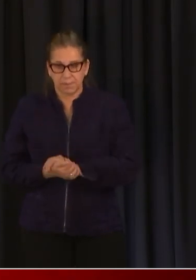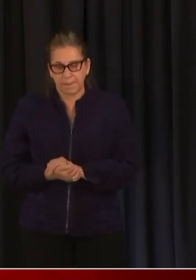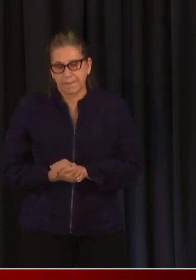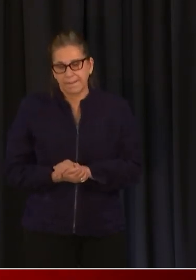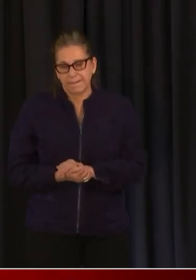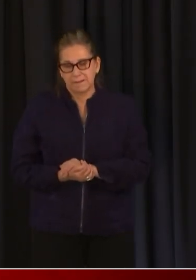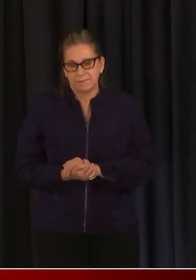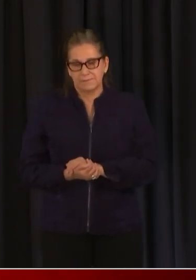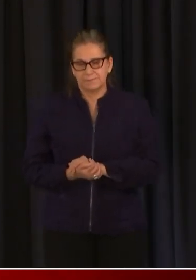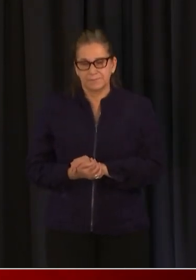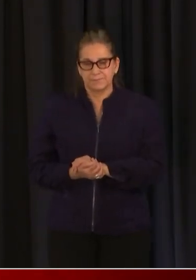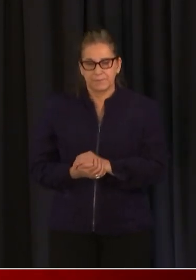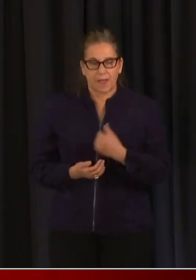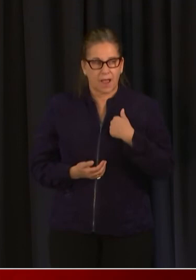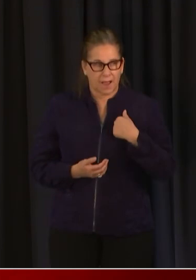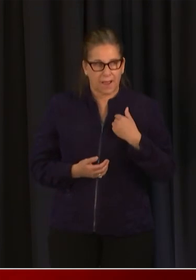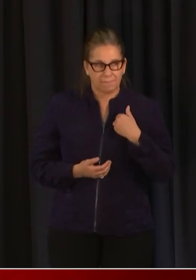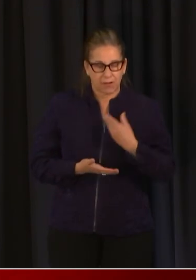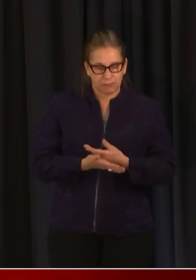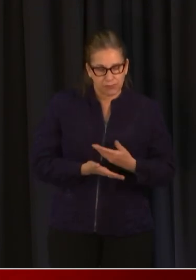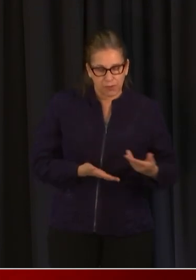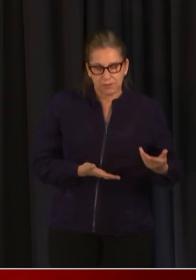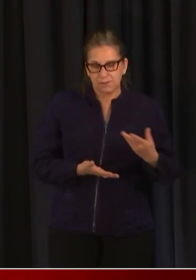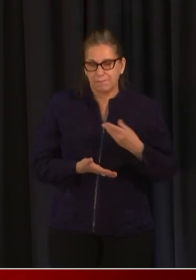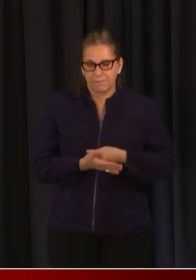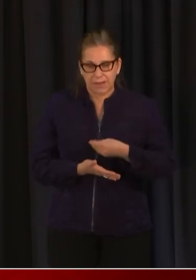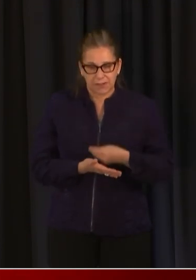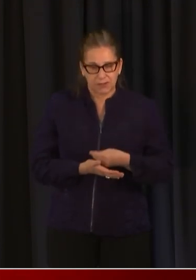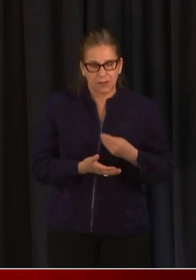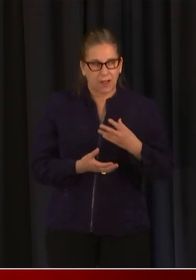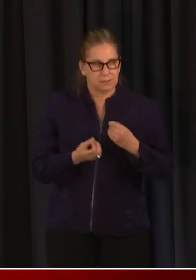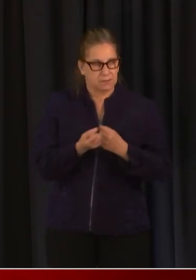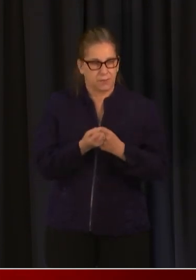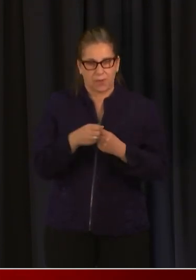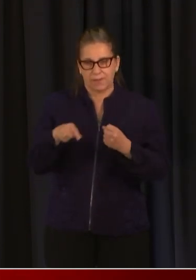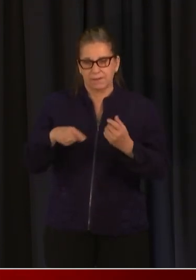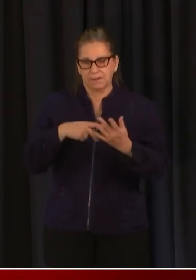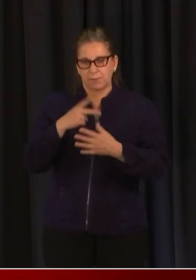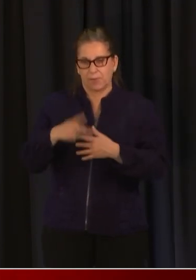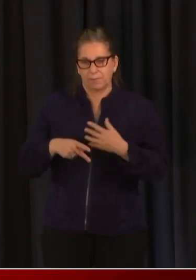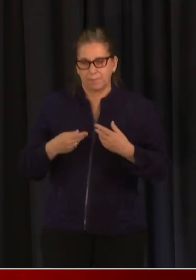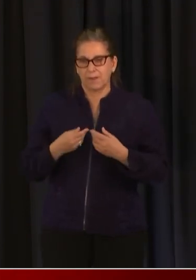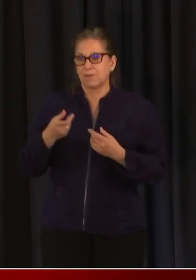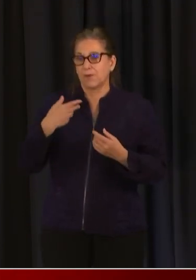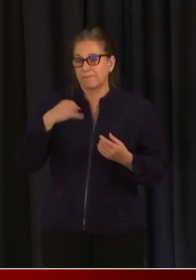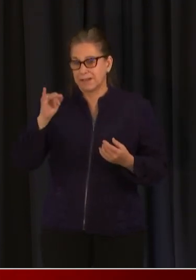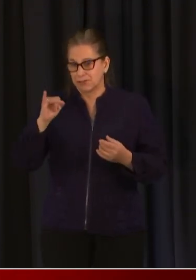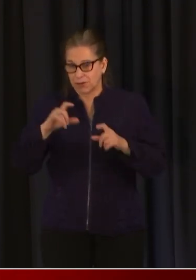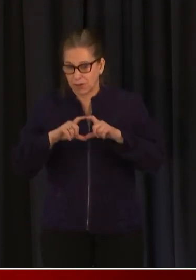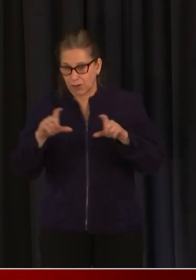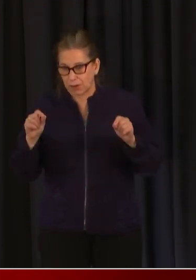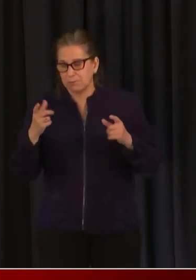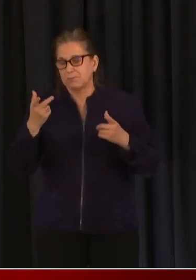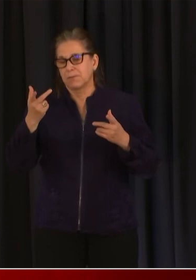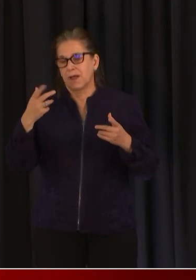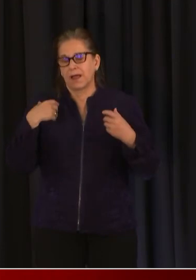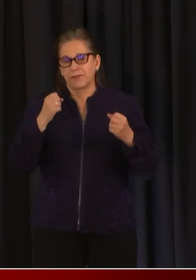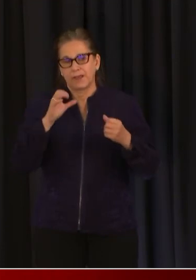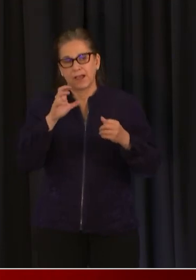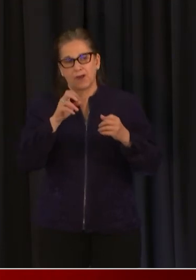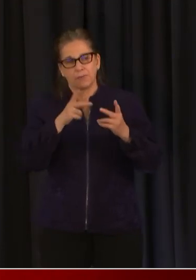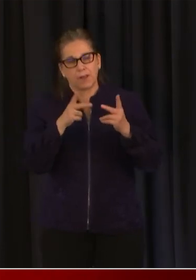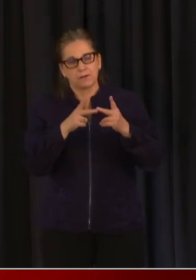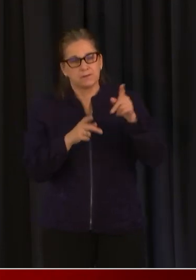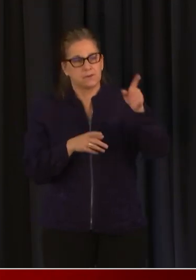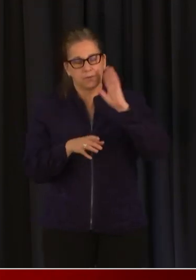that we can continue to resource and finance so many of these initiatives by presenting your insurance card and allowing that healthcare provider to receive